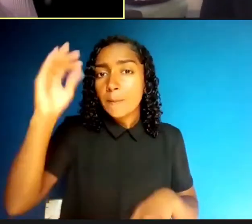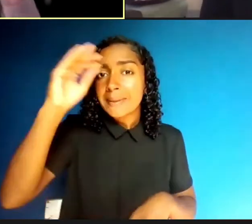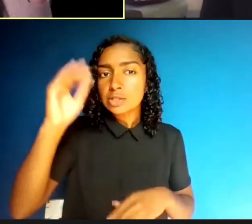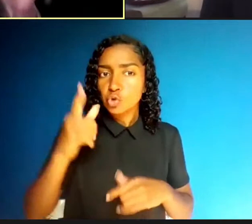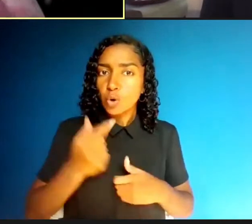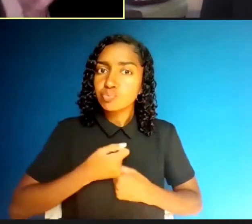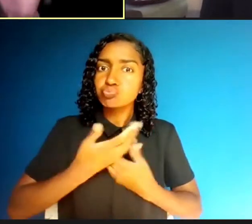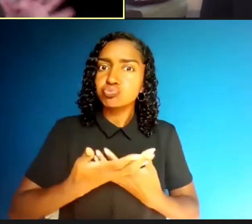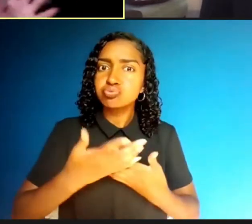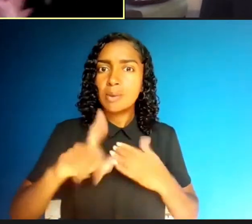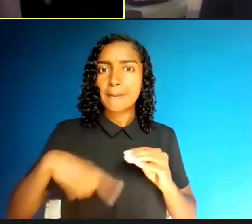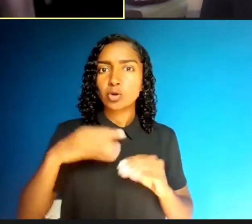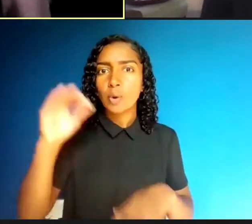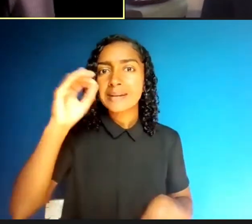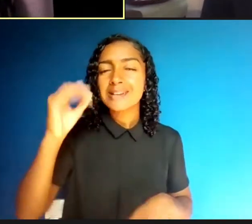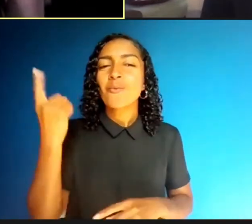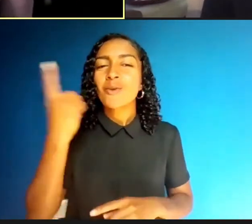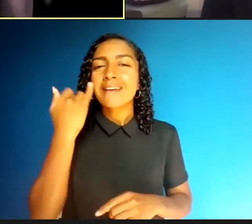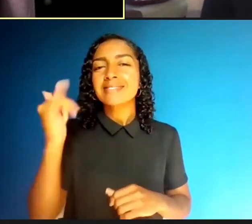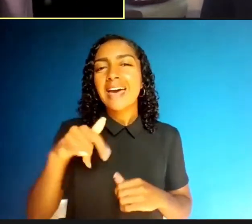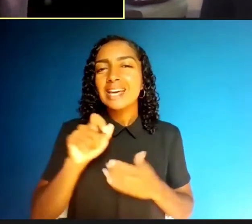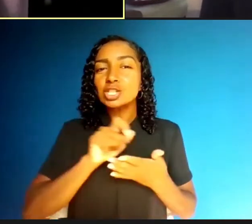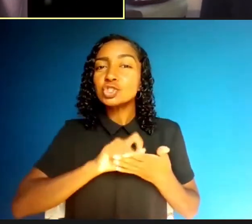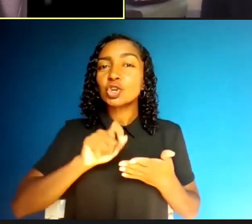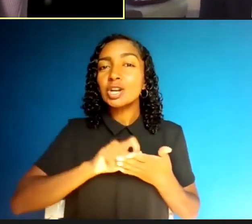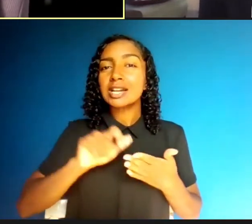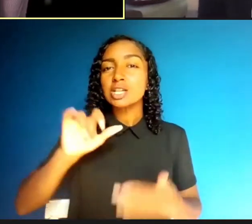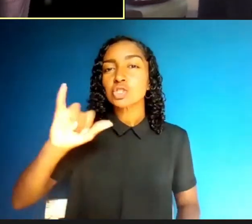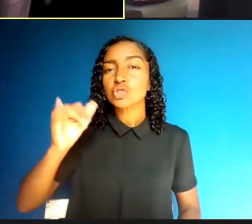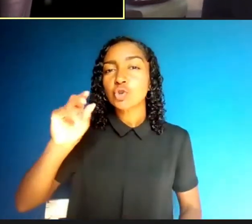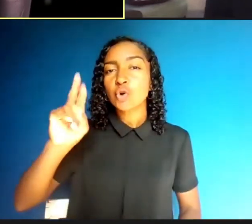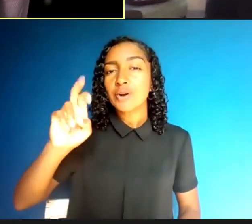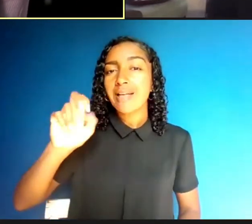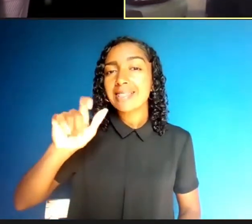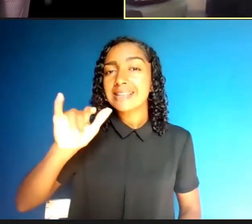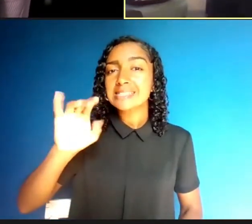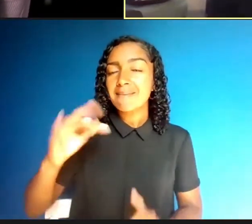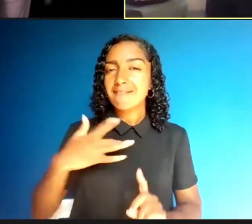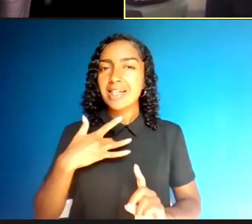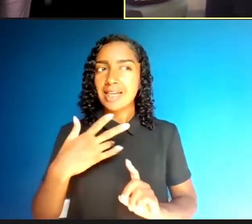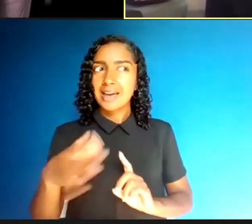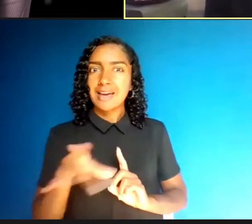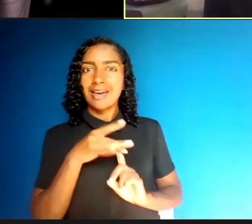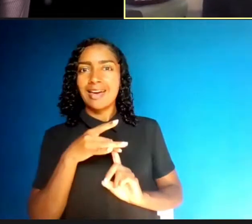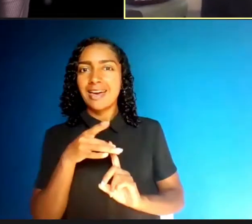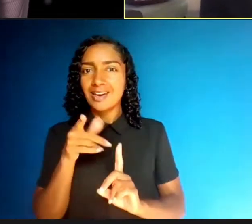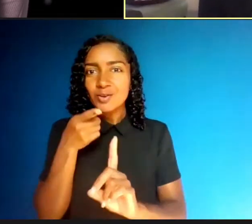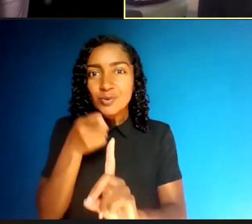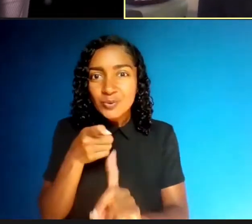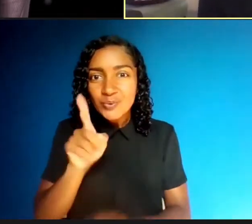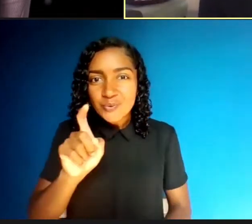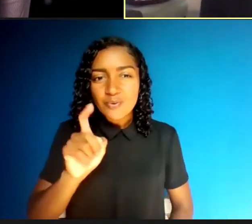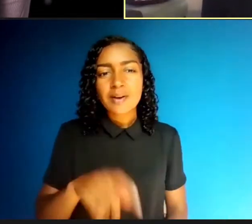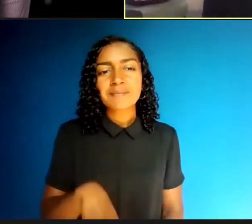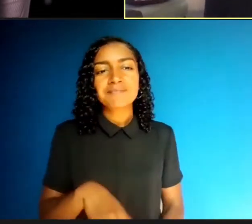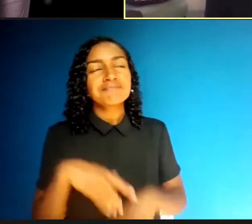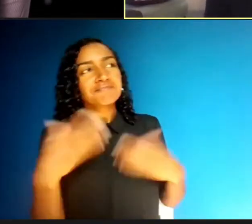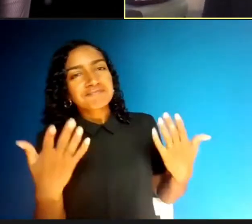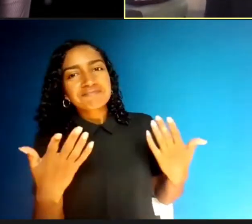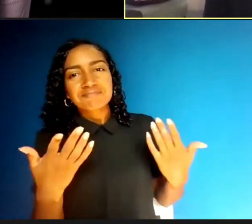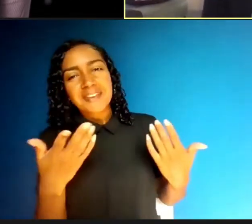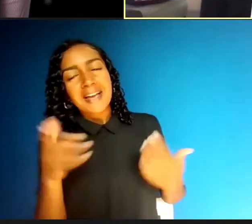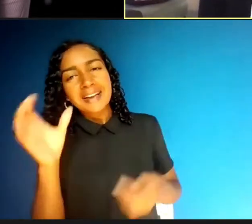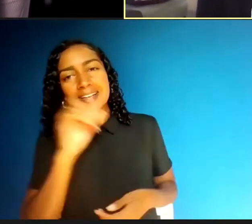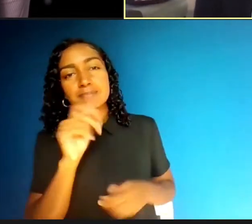that journalism bug like rubbed off on you a bit? Do you ever feel like I think I'm one? I mean, I get described as a journalist a lot, and I sort of